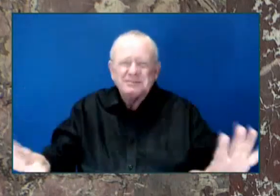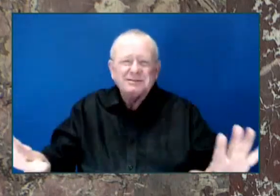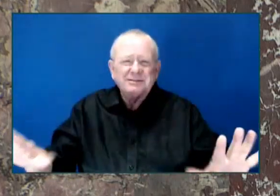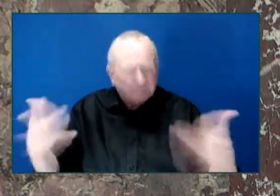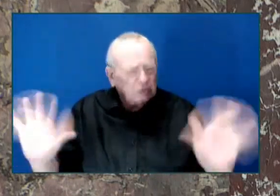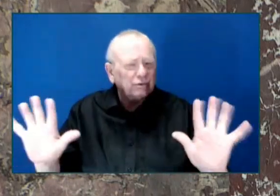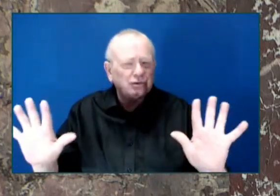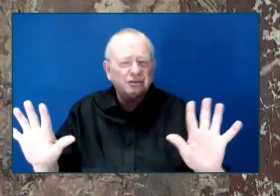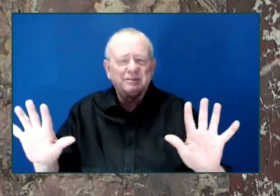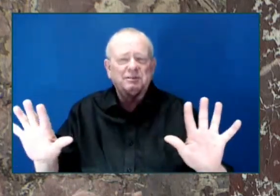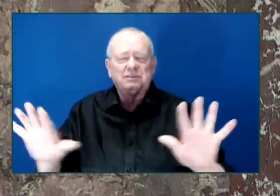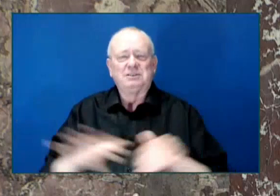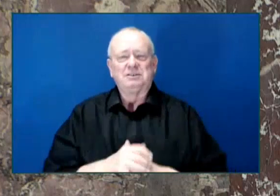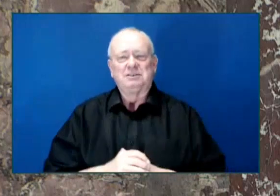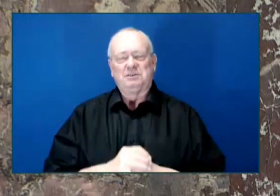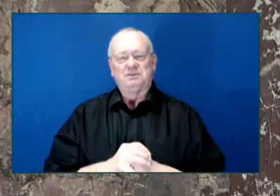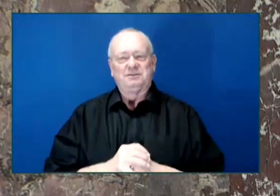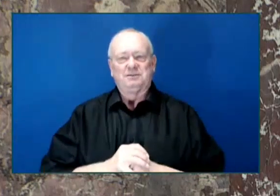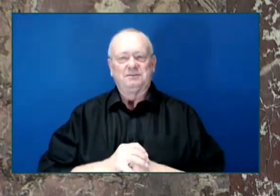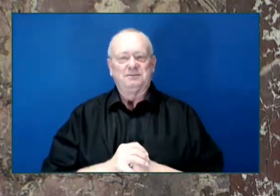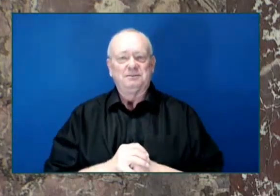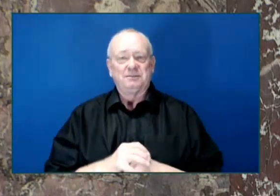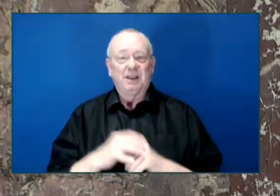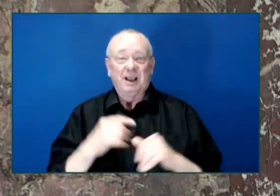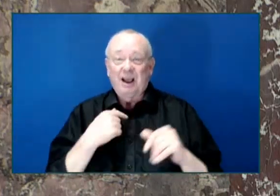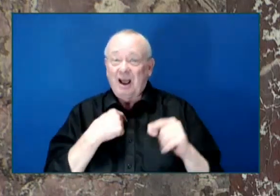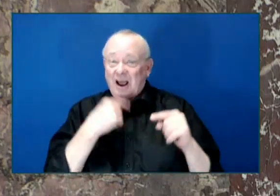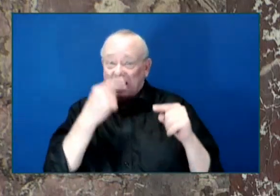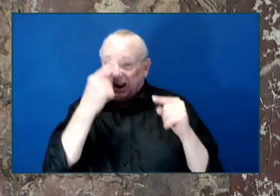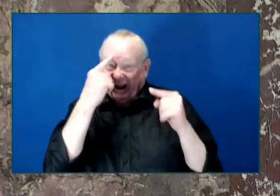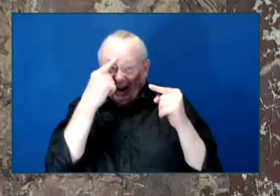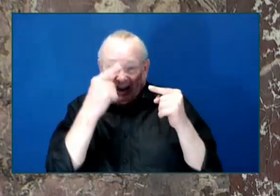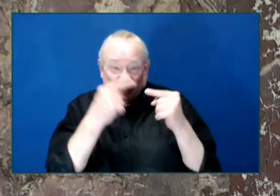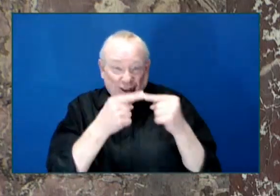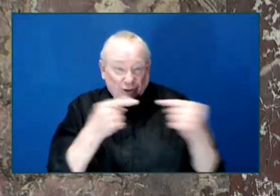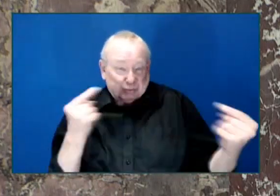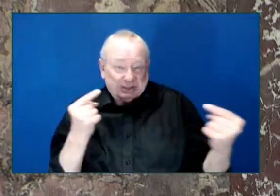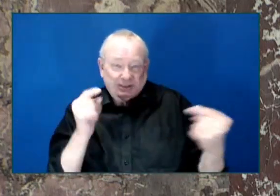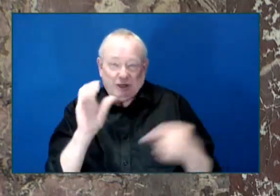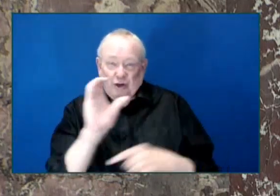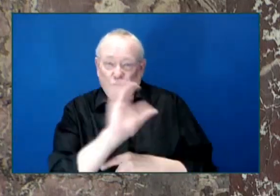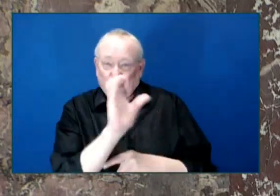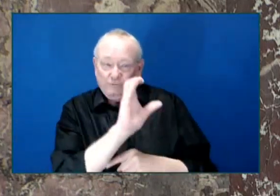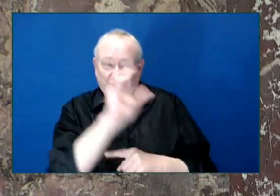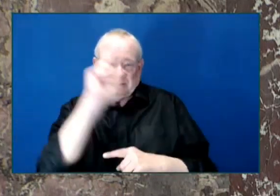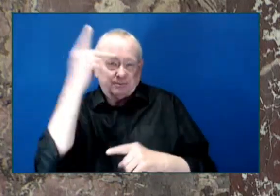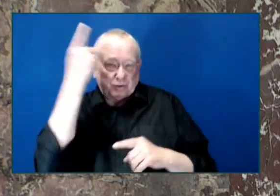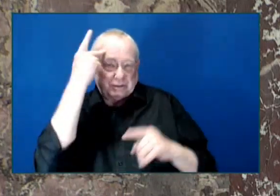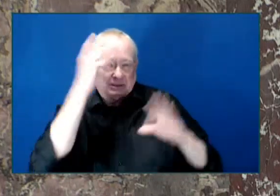Party on his position, but at least I know what it is. Okay? When it comes to the opposition